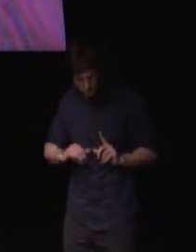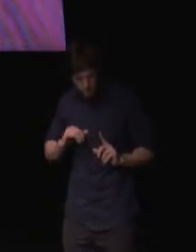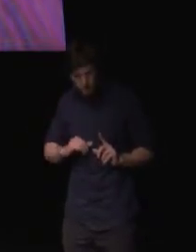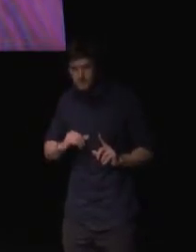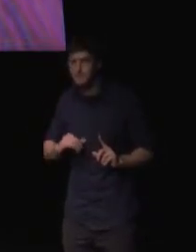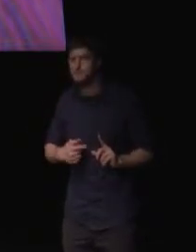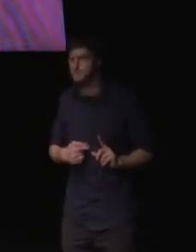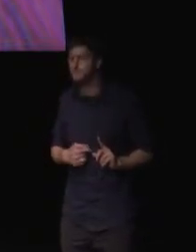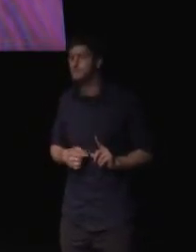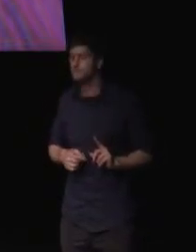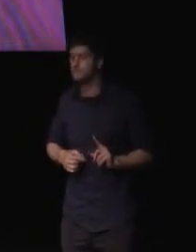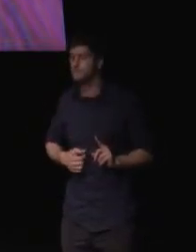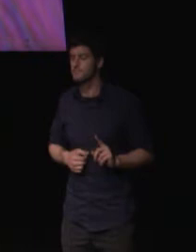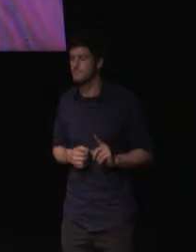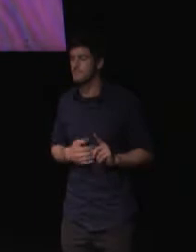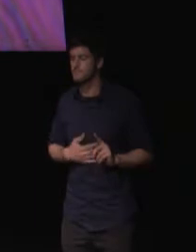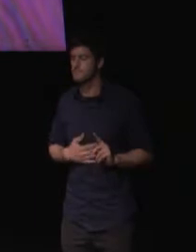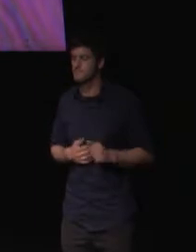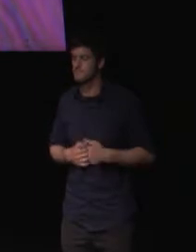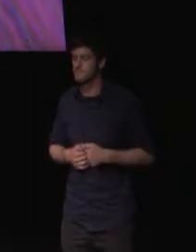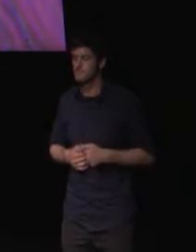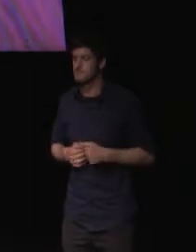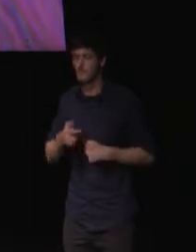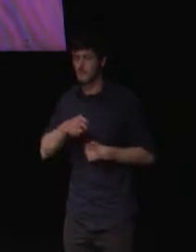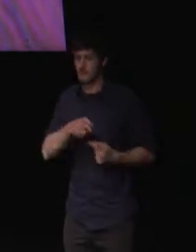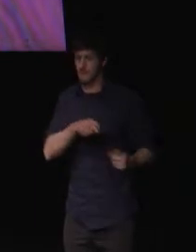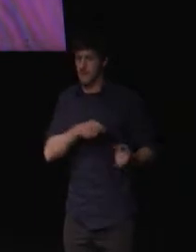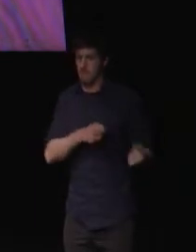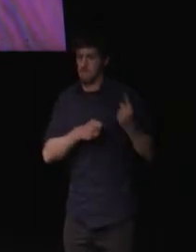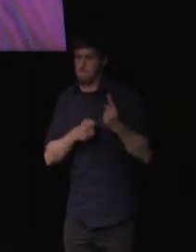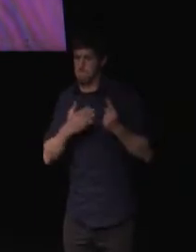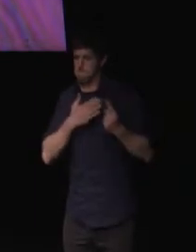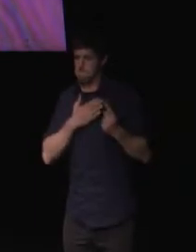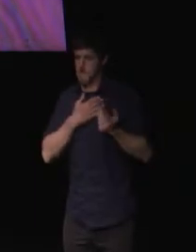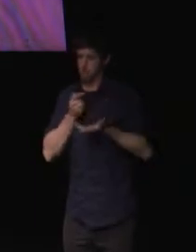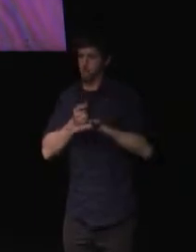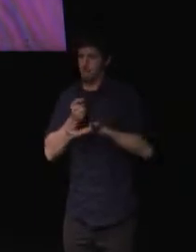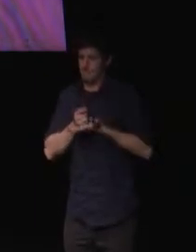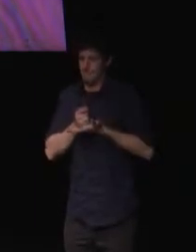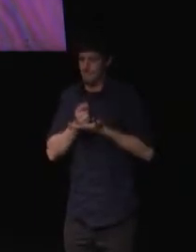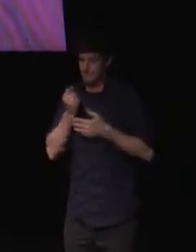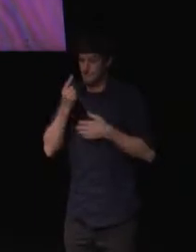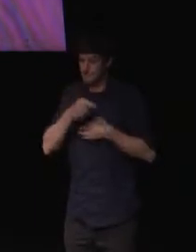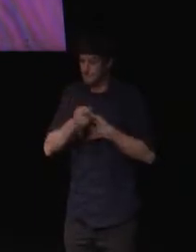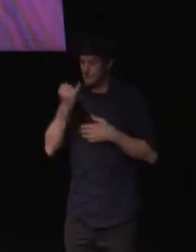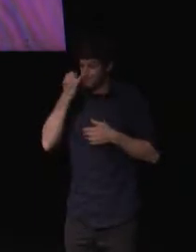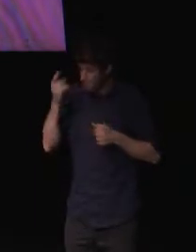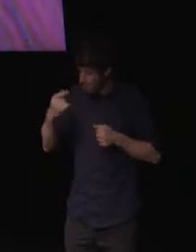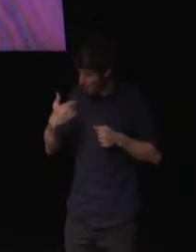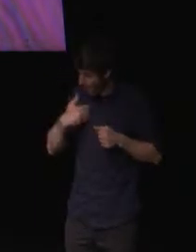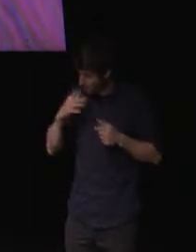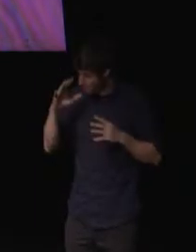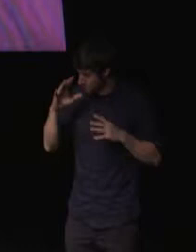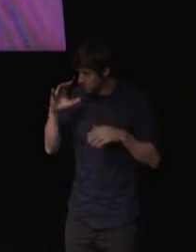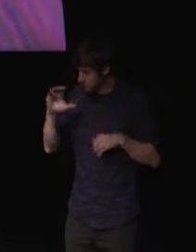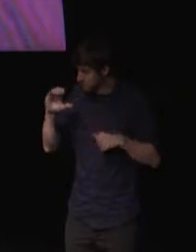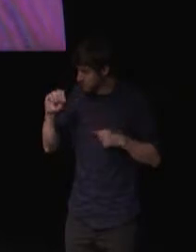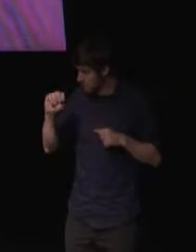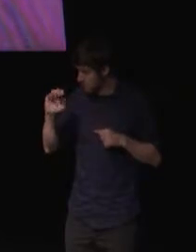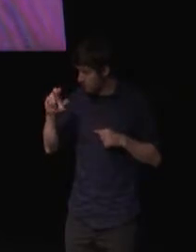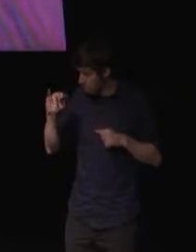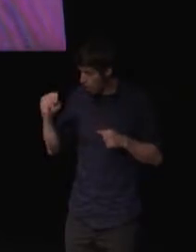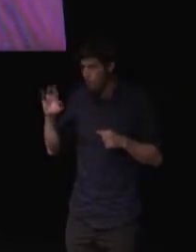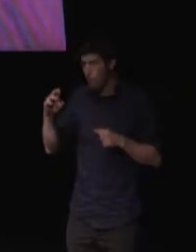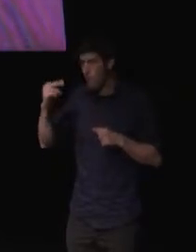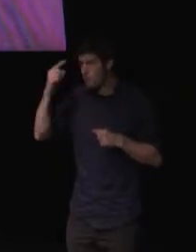up coming to me in my treatment area. Of course, he's got issues now. If you have a concussion or a mild traumatic brain injury, a lot of times you'll